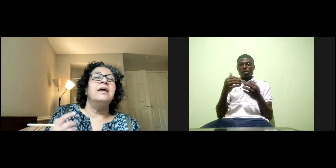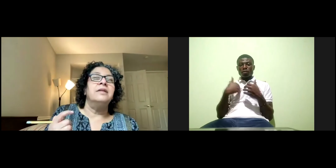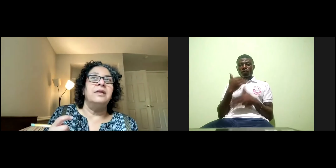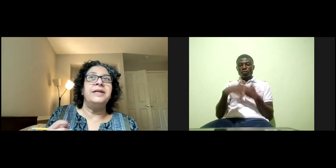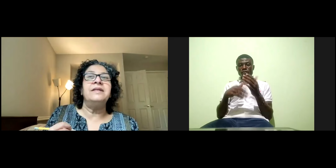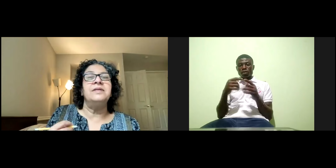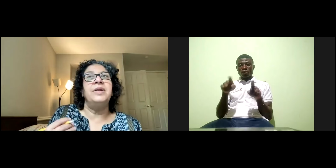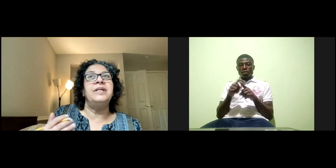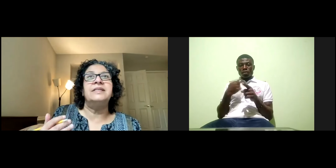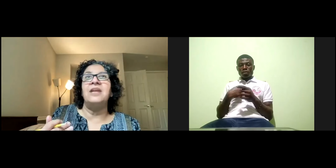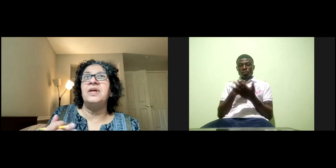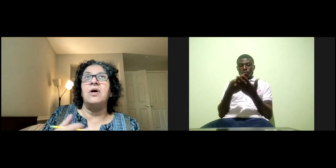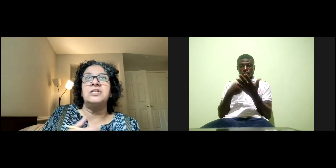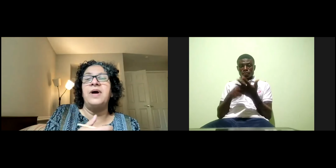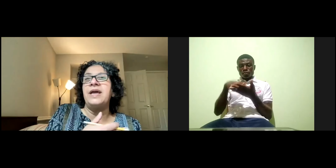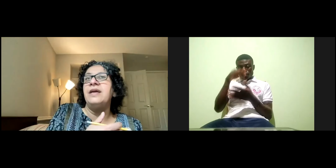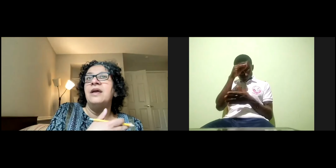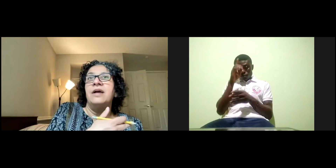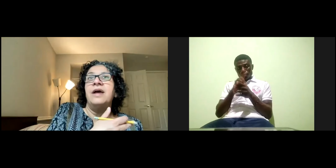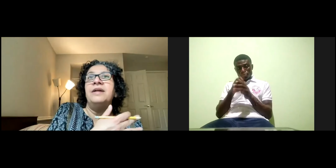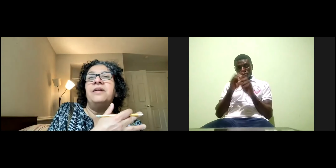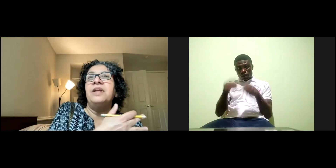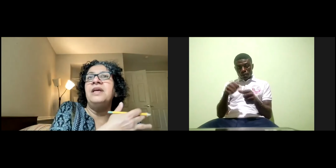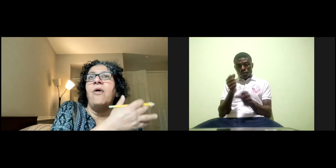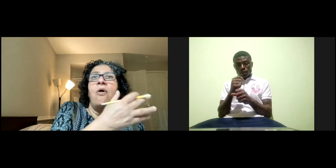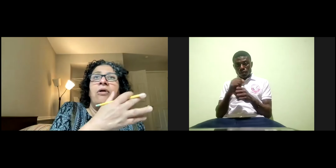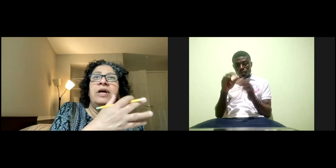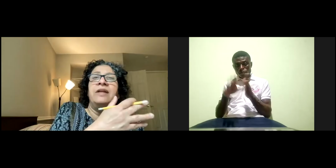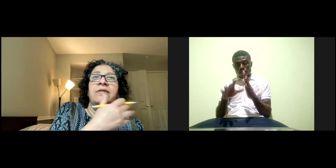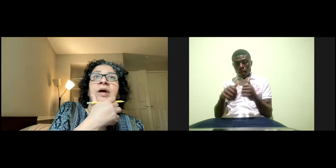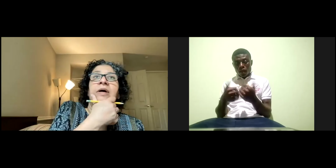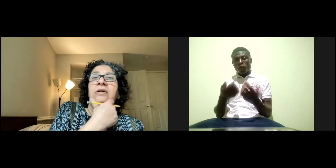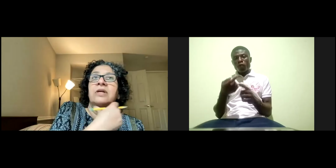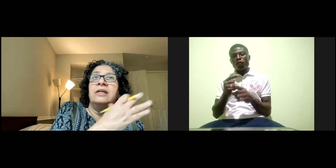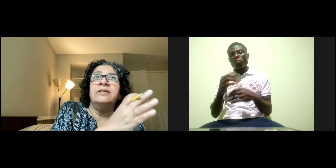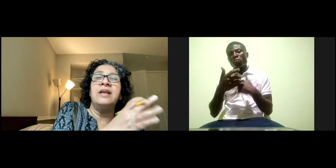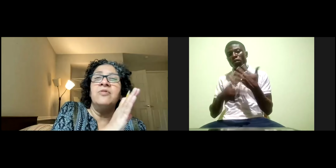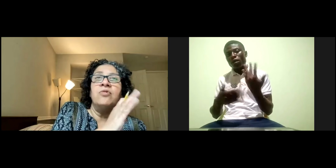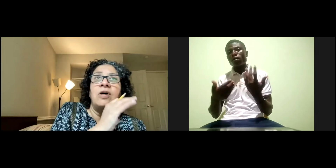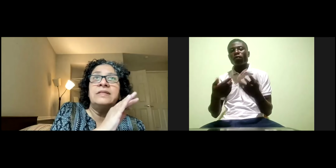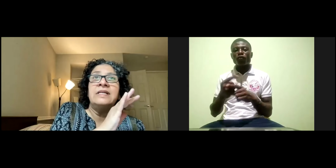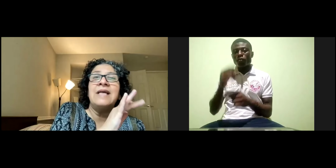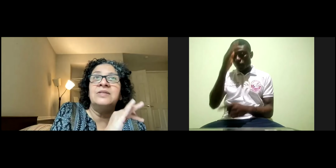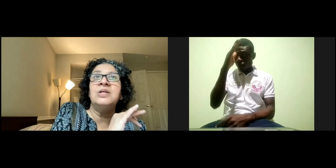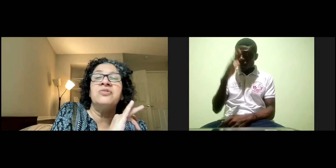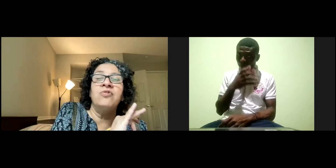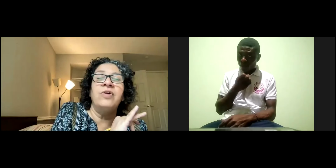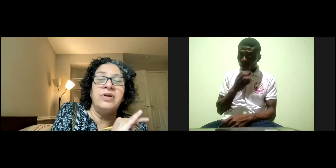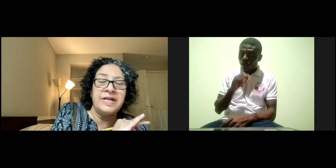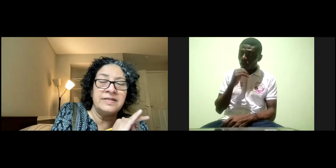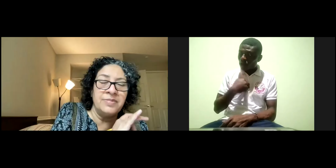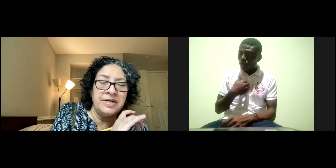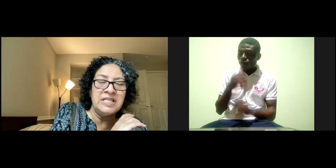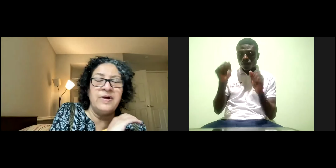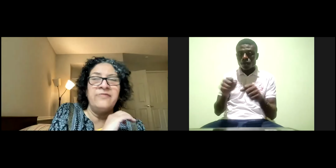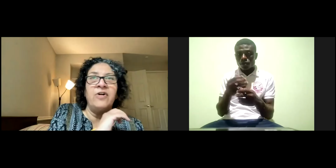that the learning disabilities can be caused by hereditary or the other. There are no causes as such known for